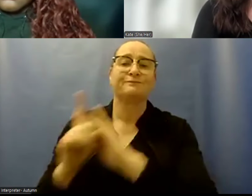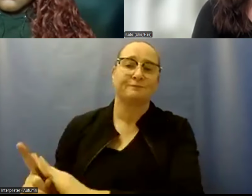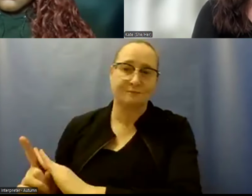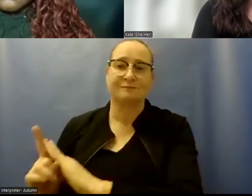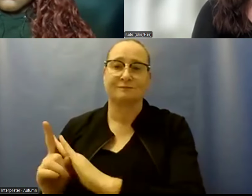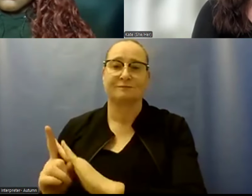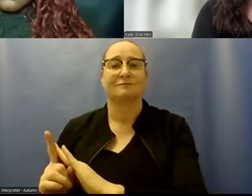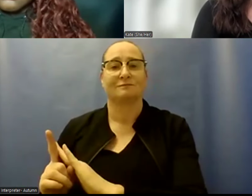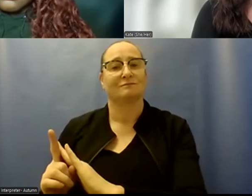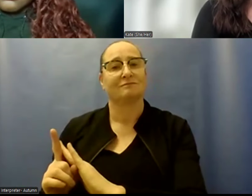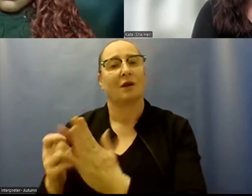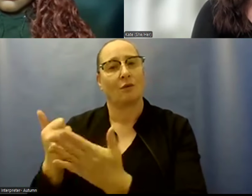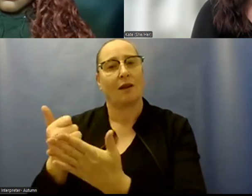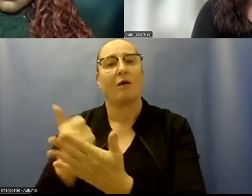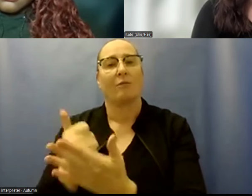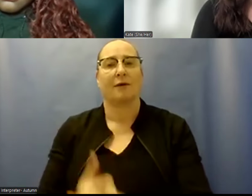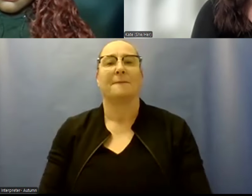able to speak out about it.